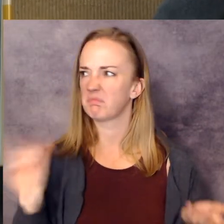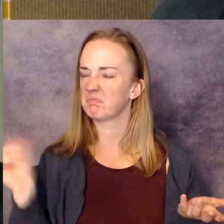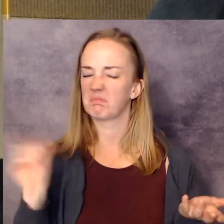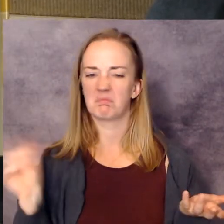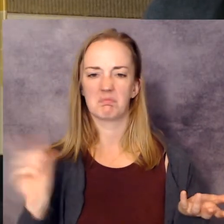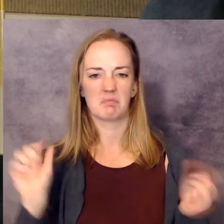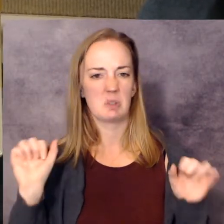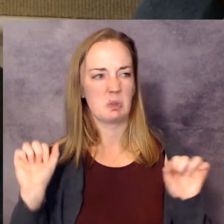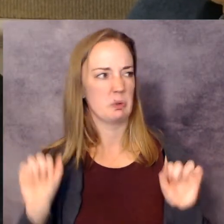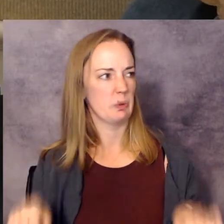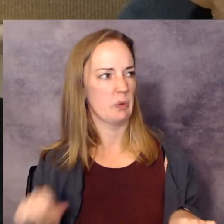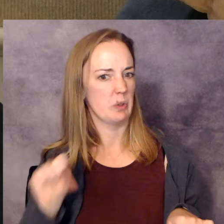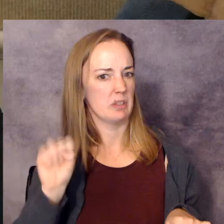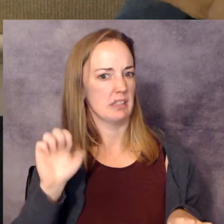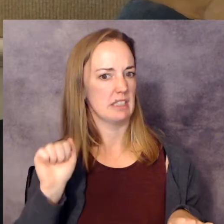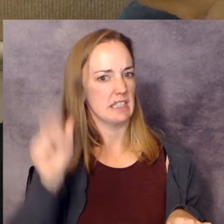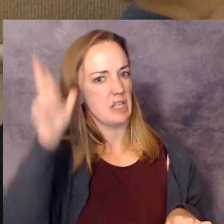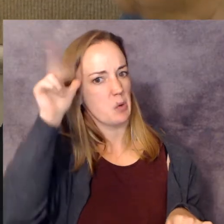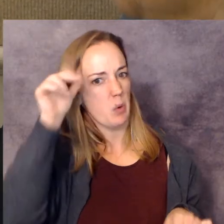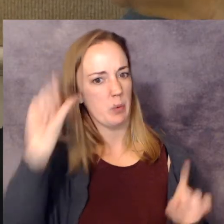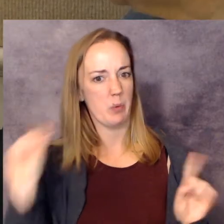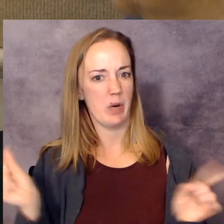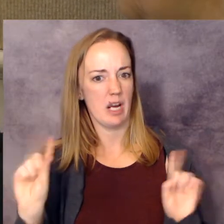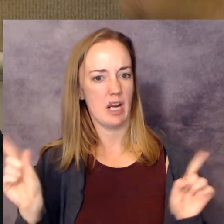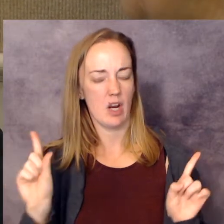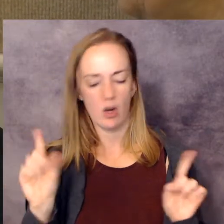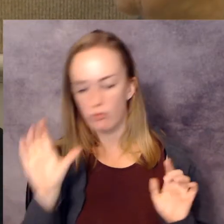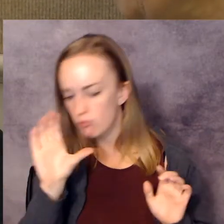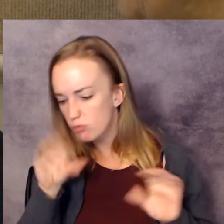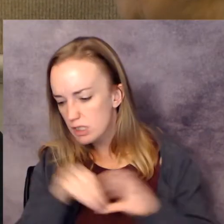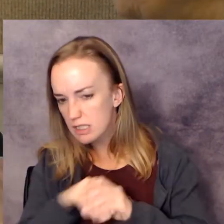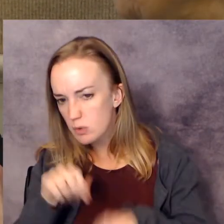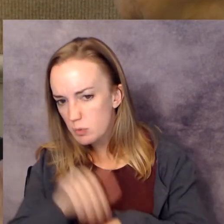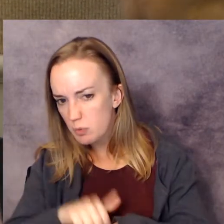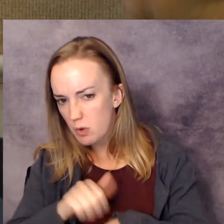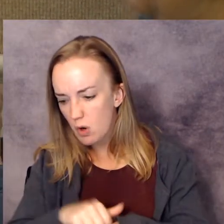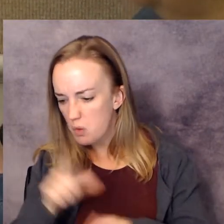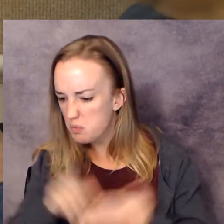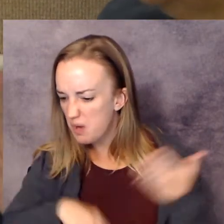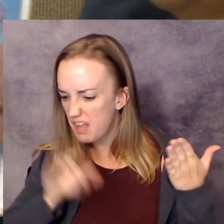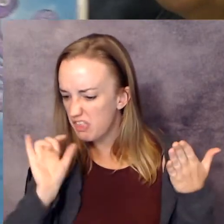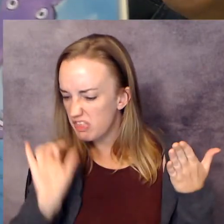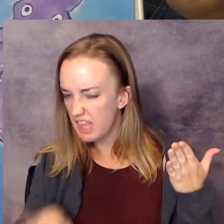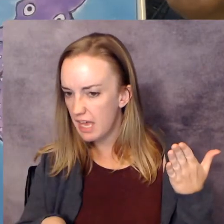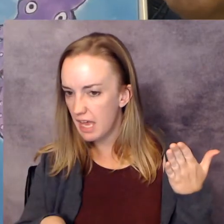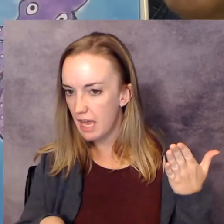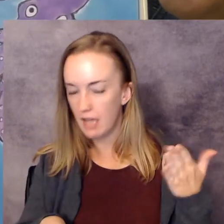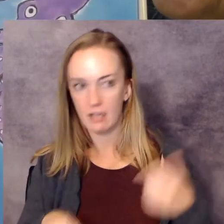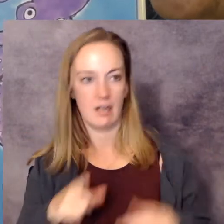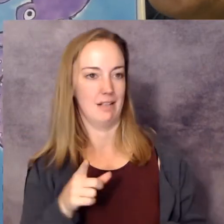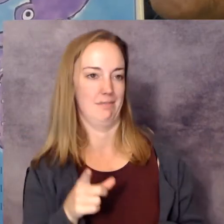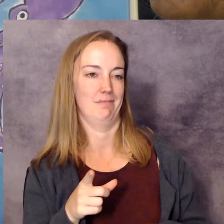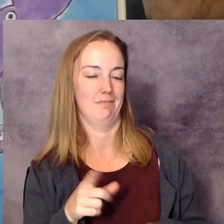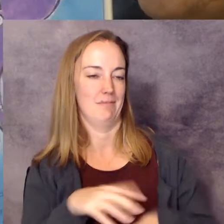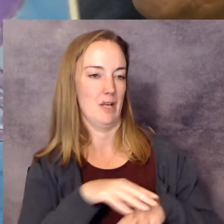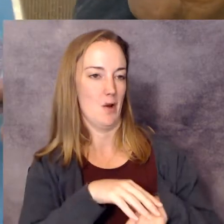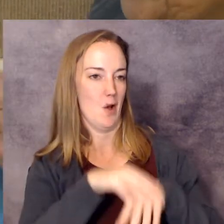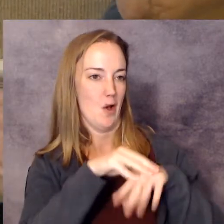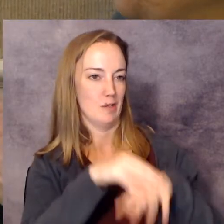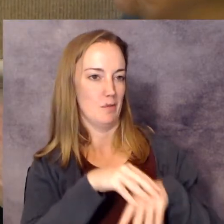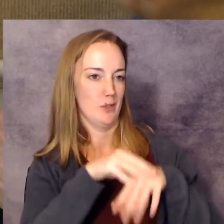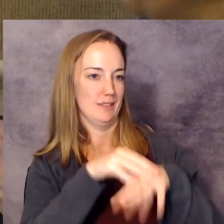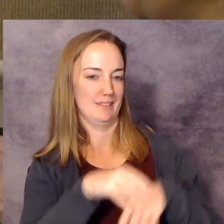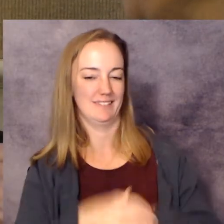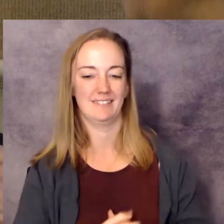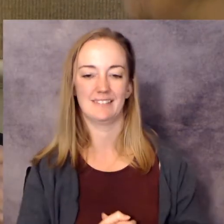Where could one be? Pete looks in the rocks. What is this? Look, there's our